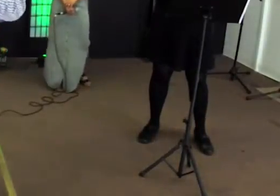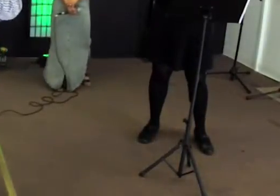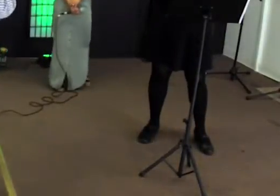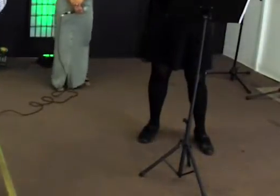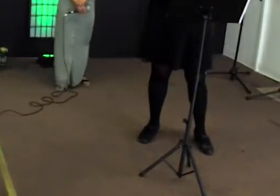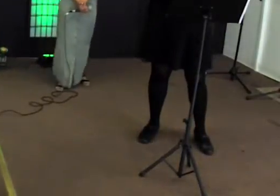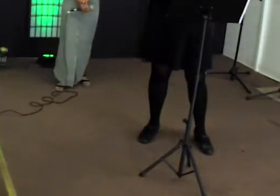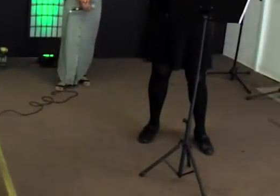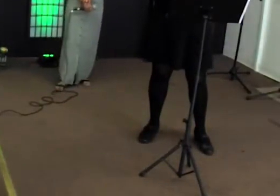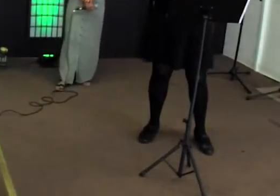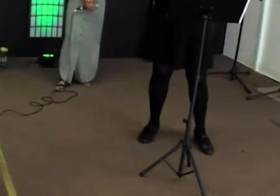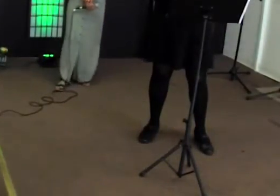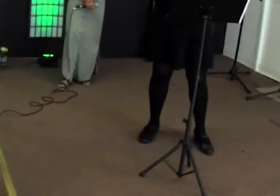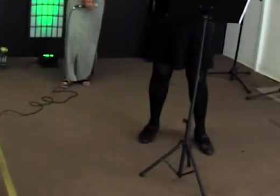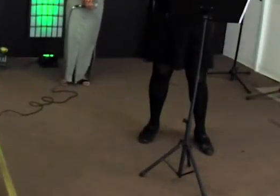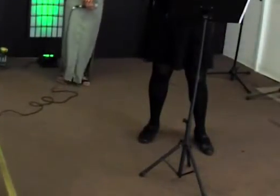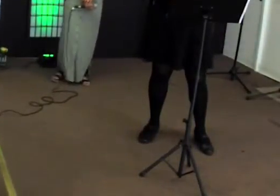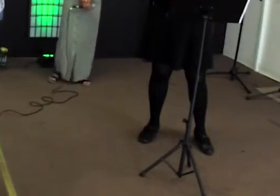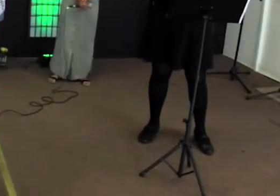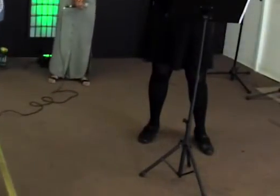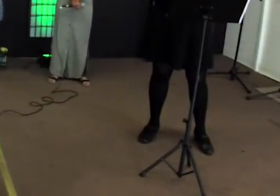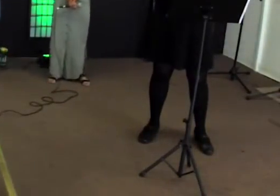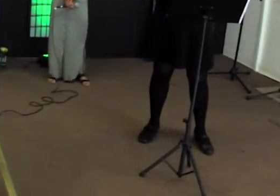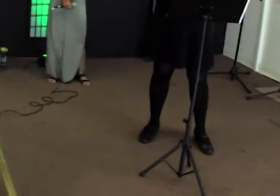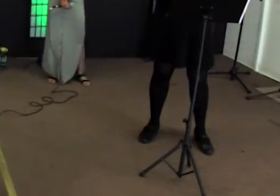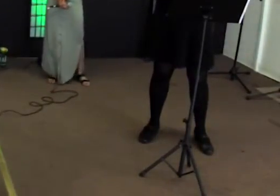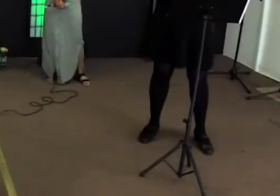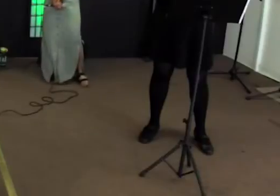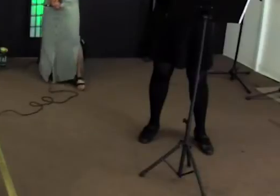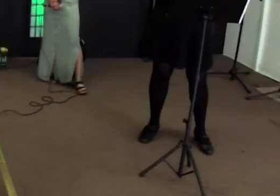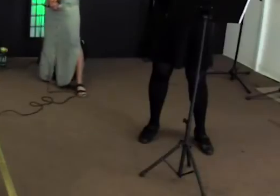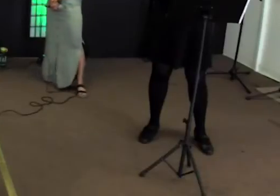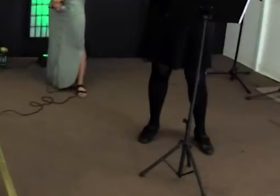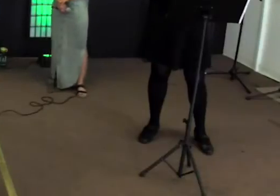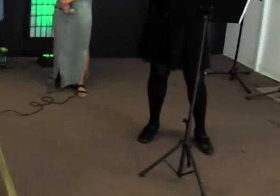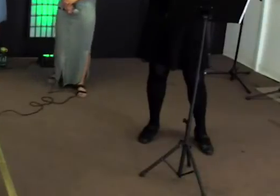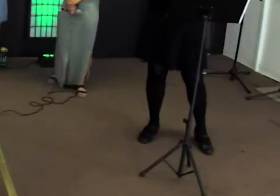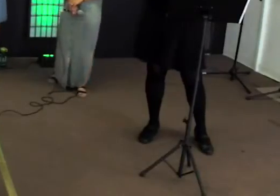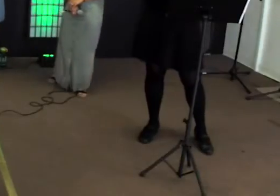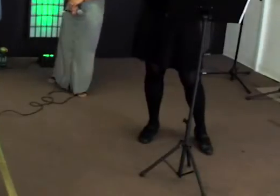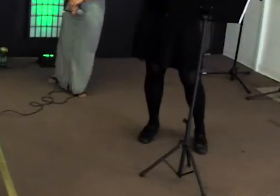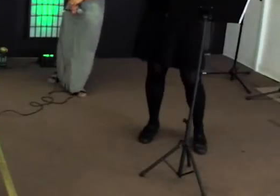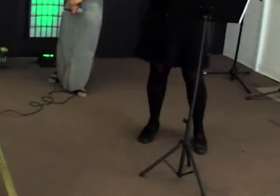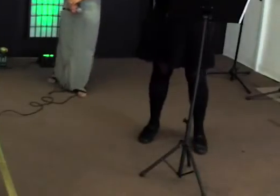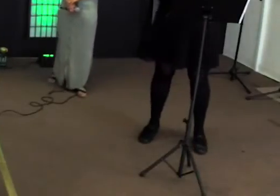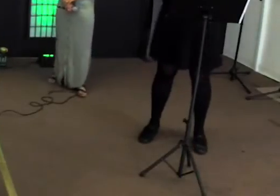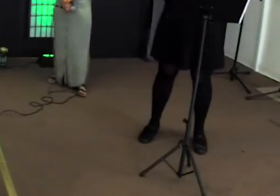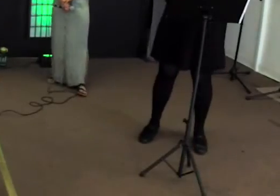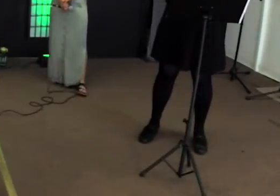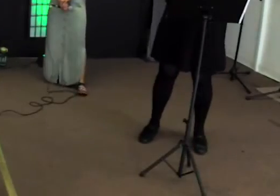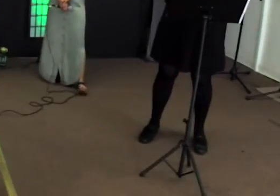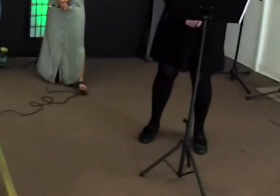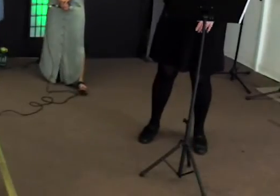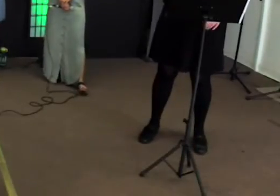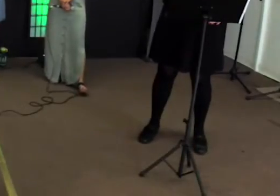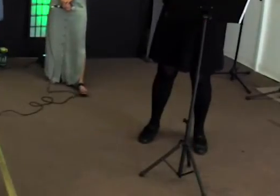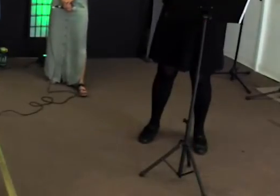Sunday morning. Thank you very much for being with us. We can feel your presence here tonight. And we